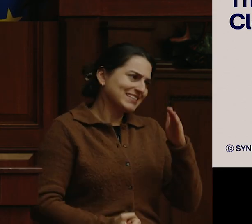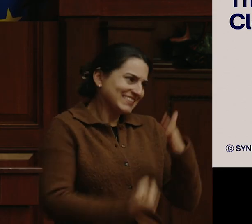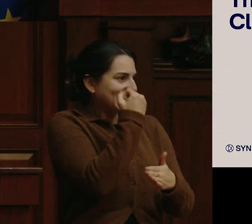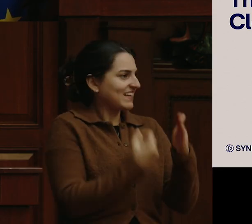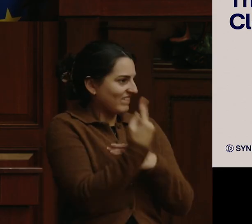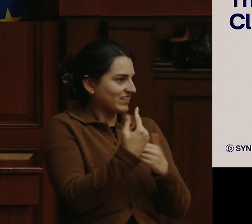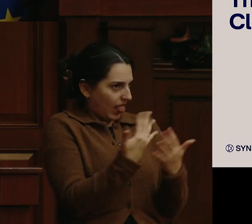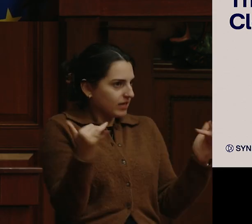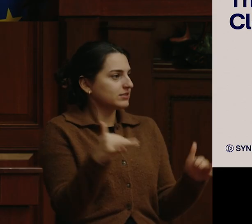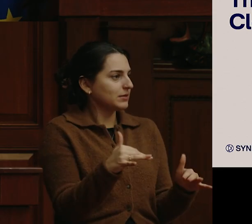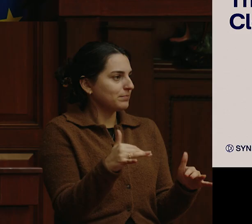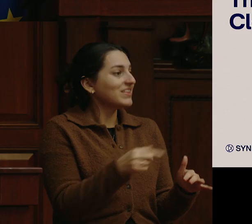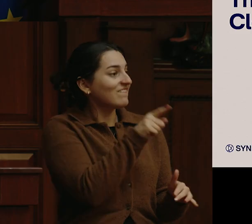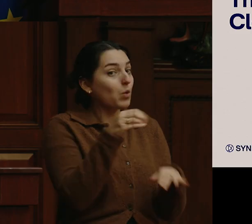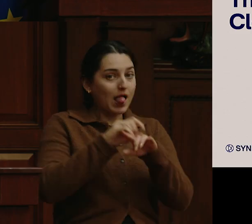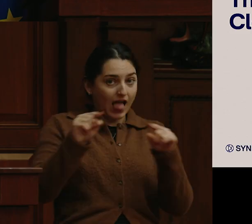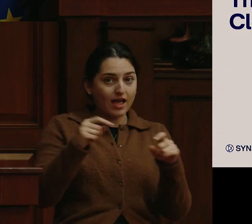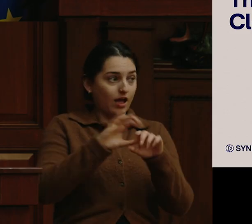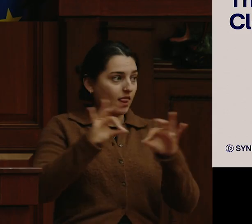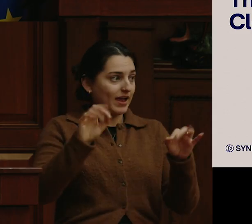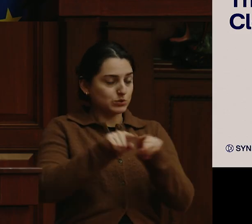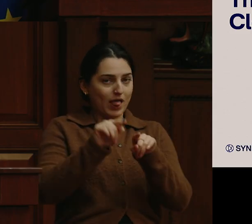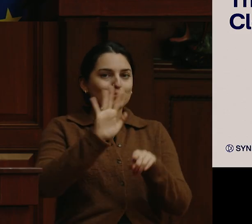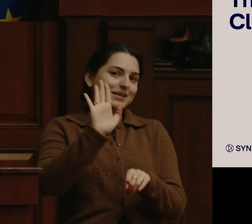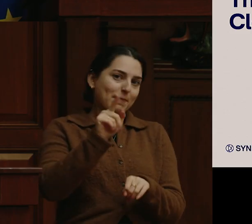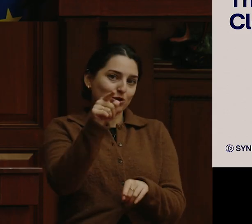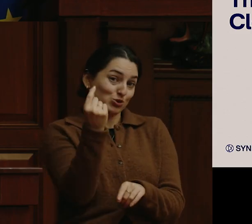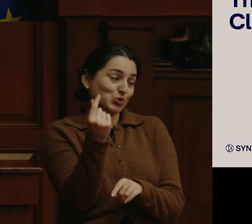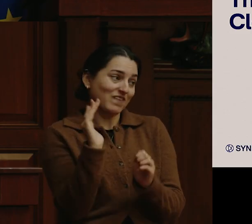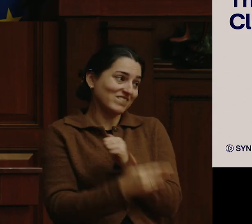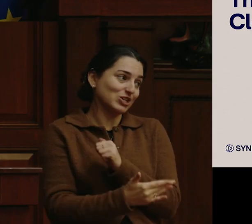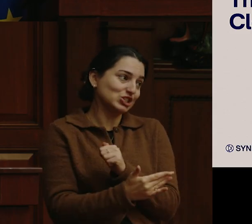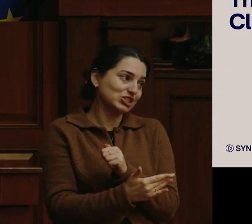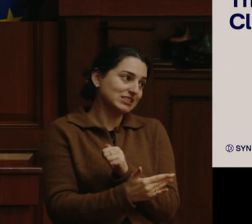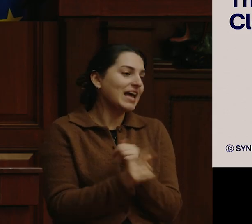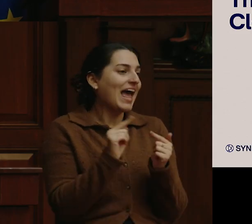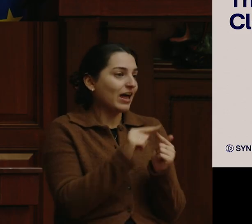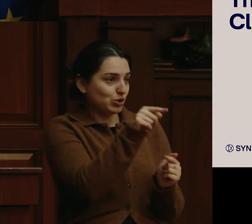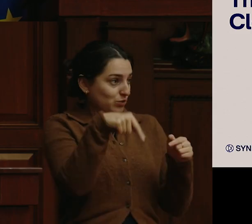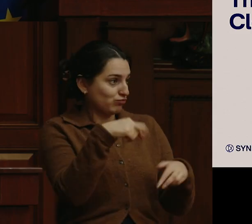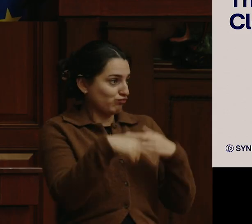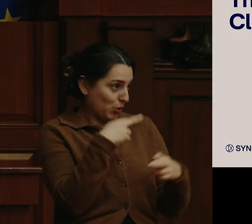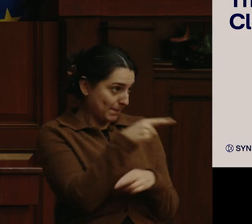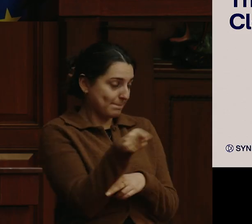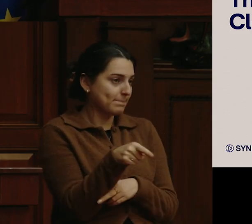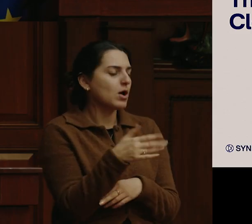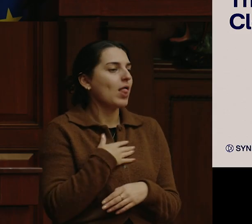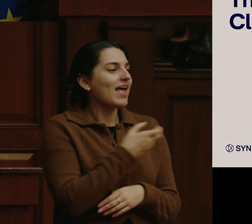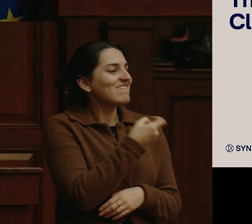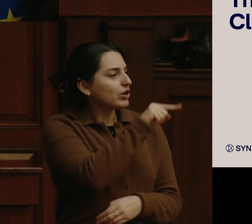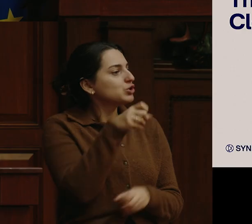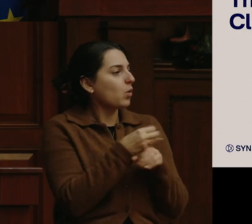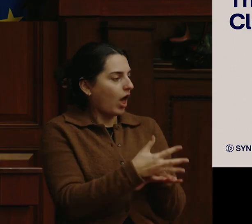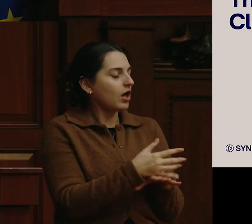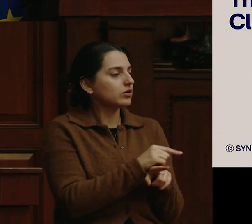event. For those of you who are joining online, we'll say goodbye to you shortly. And for those of you in the room, we'd like to invite